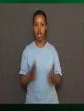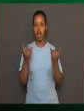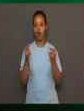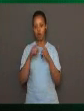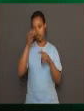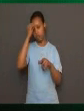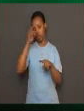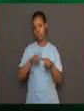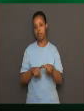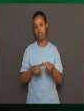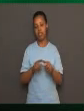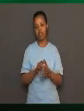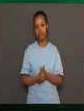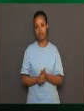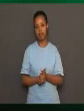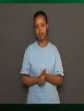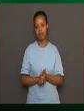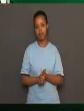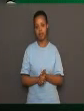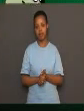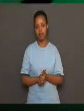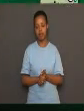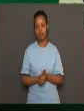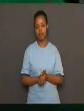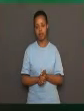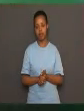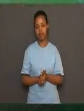Let's get back to our lesson.